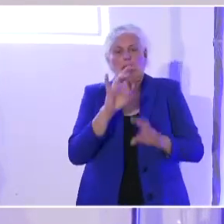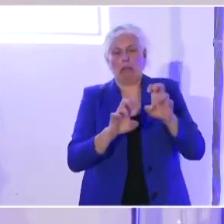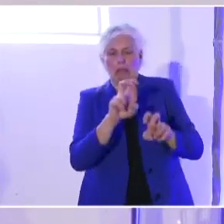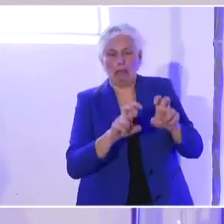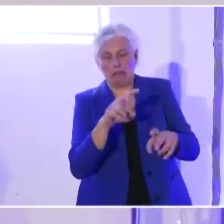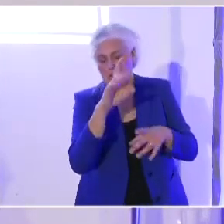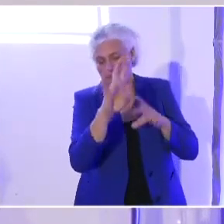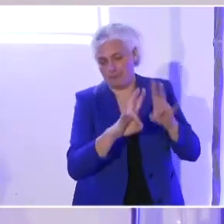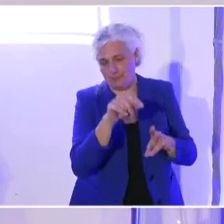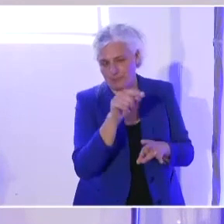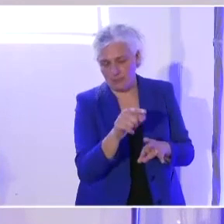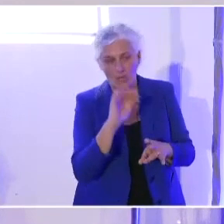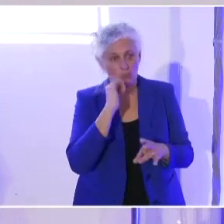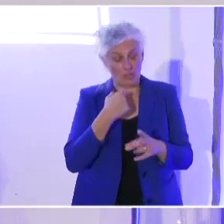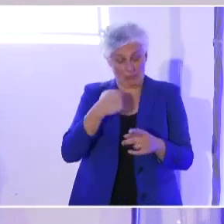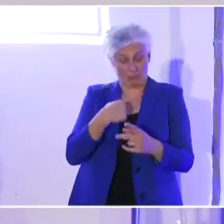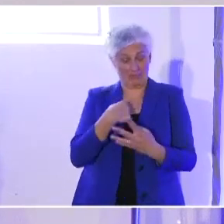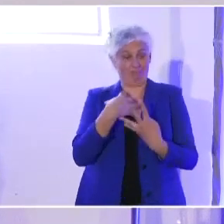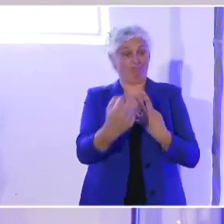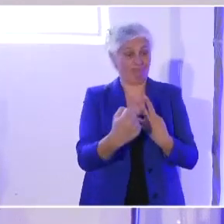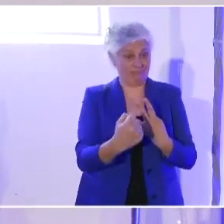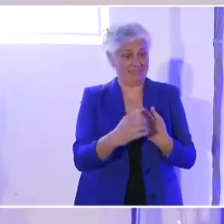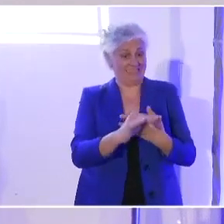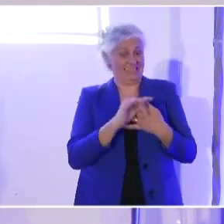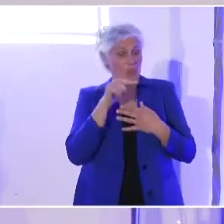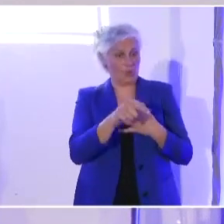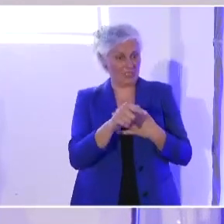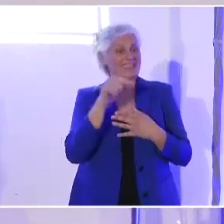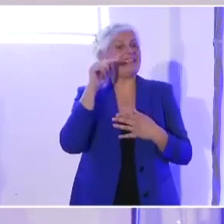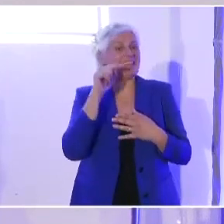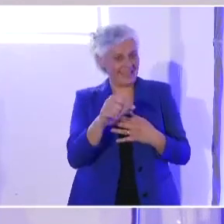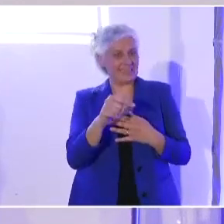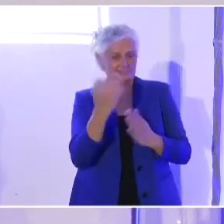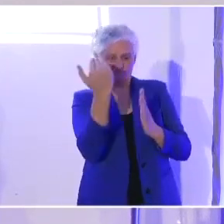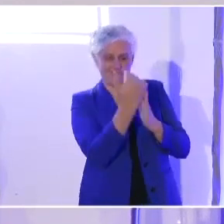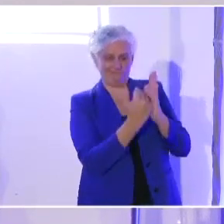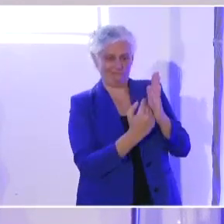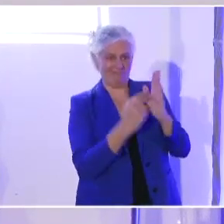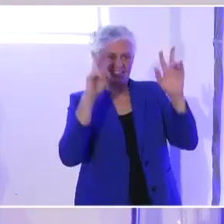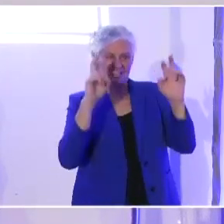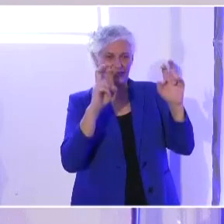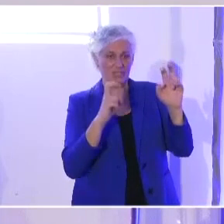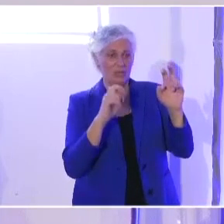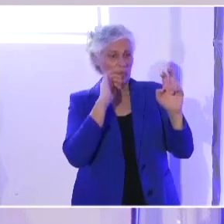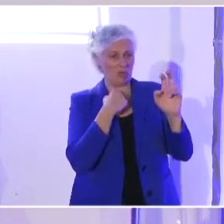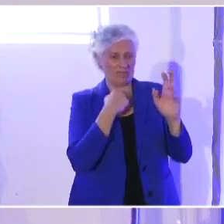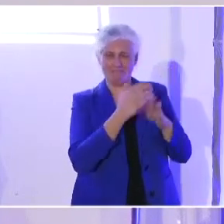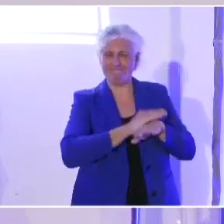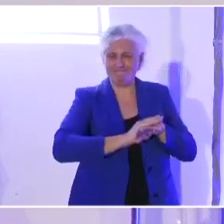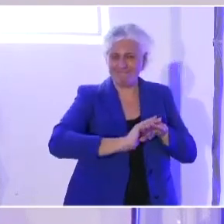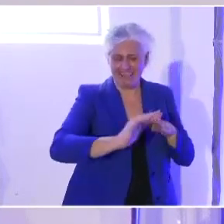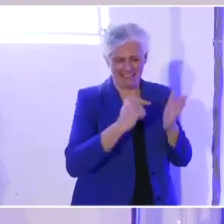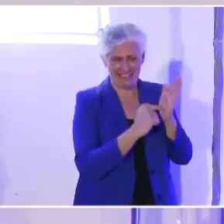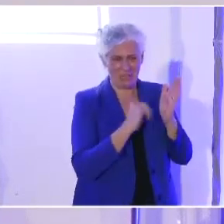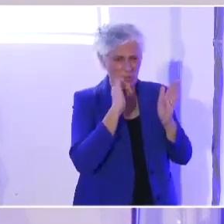because to my mind, it renders that breach of security, which is a deliberate part of the definition, pretty meaningless, because the focus is really just on the